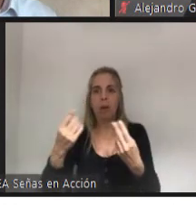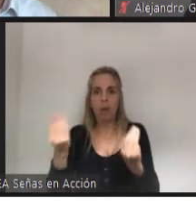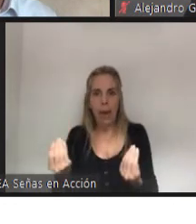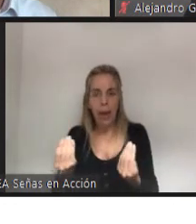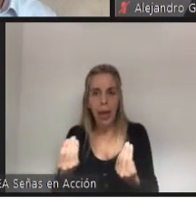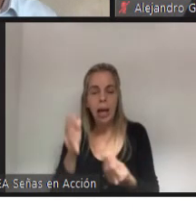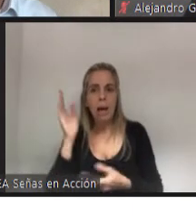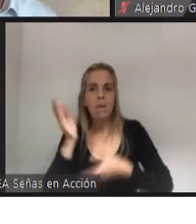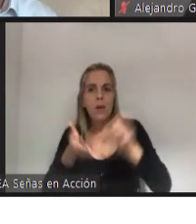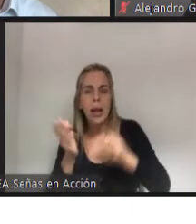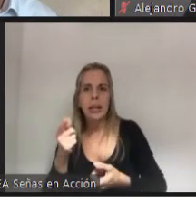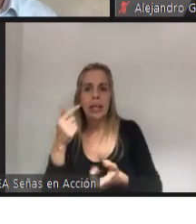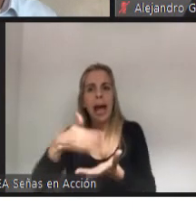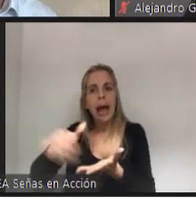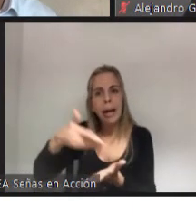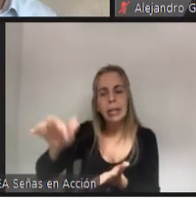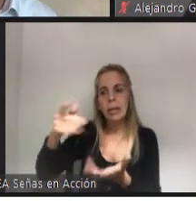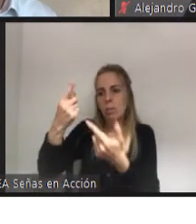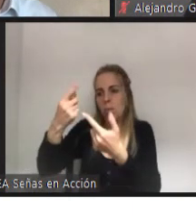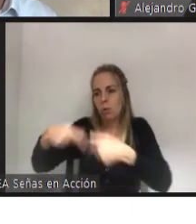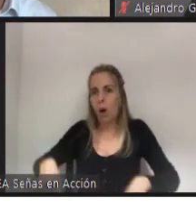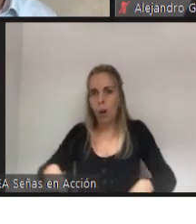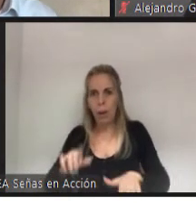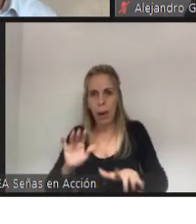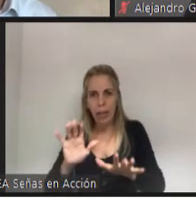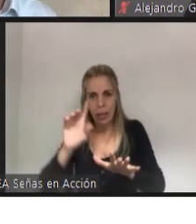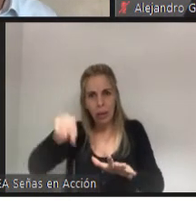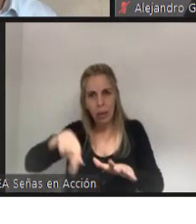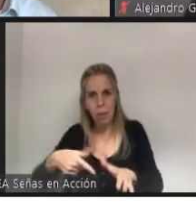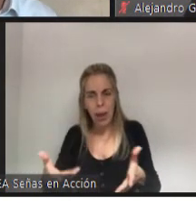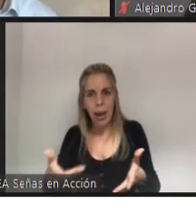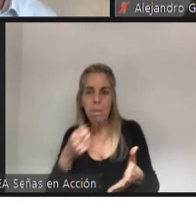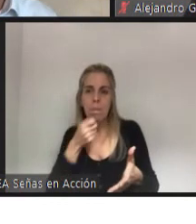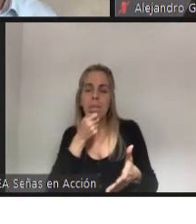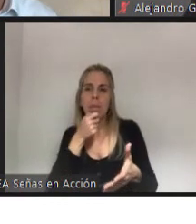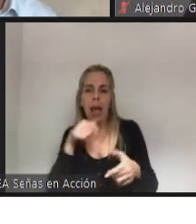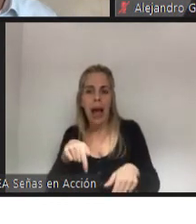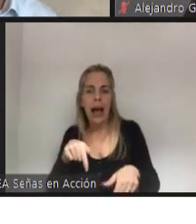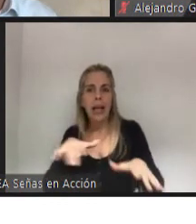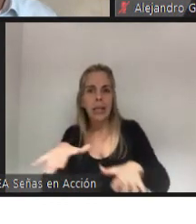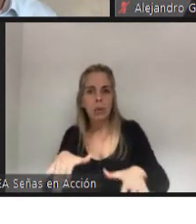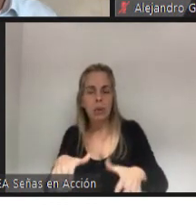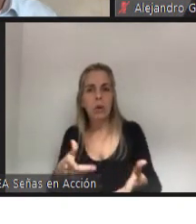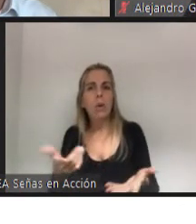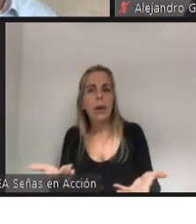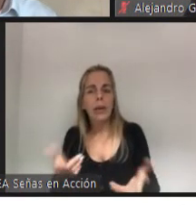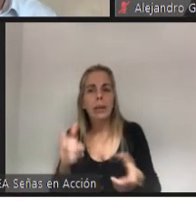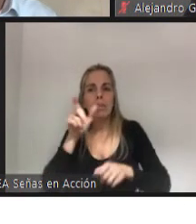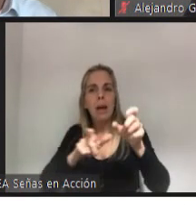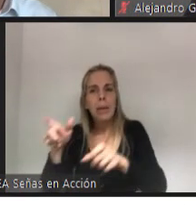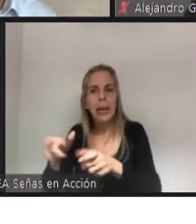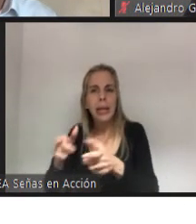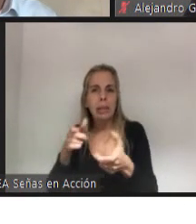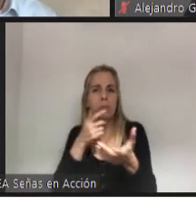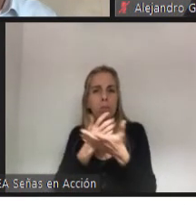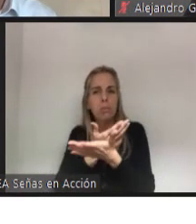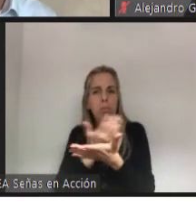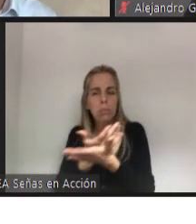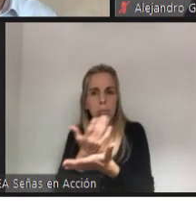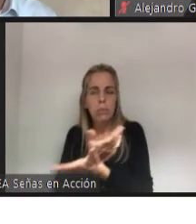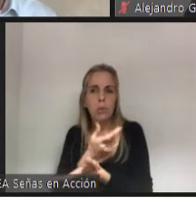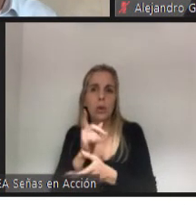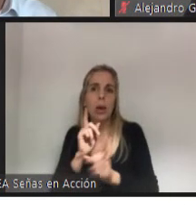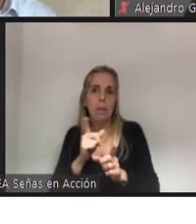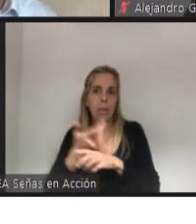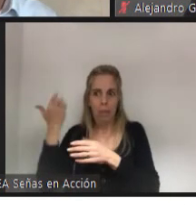yesterday, the brutal nature that appears in the struggle, in the racial struggle. We had